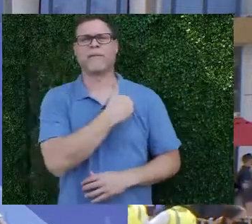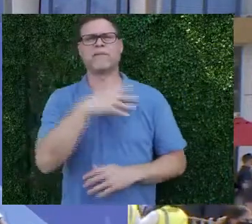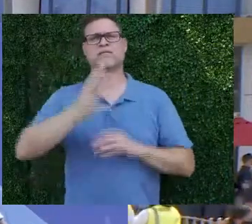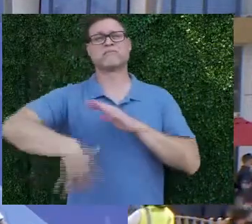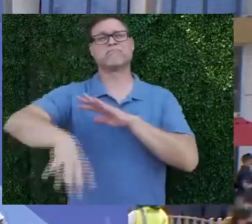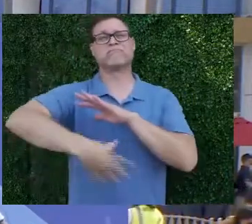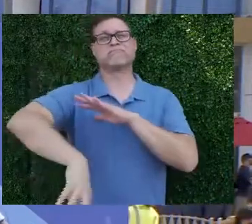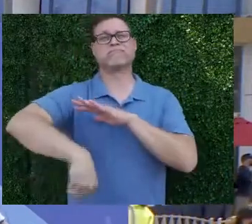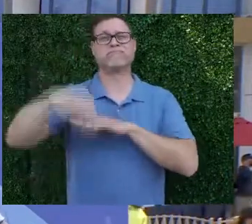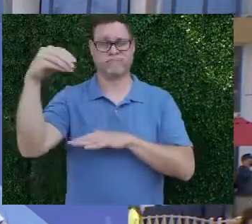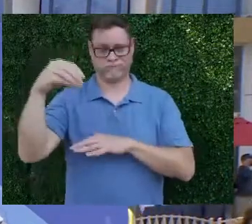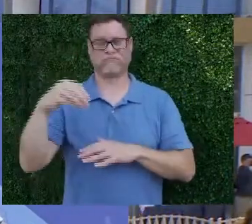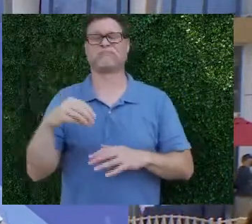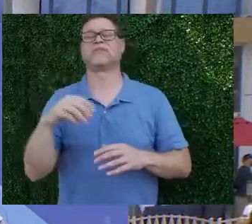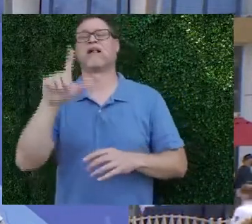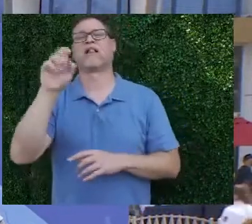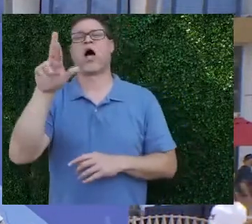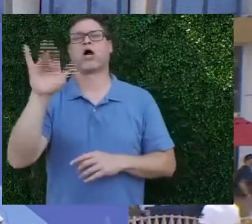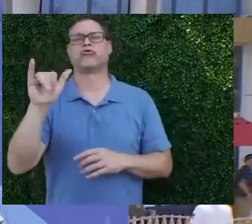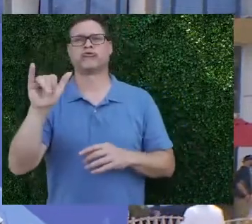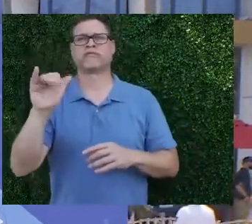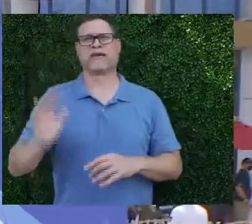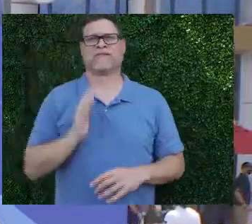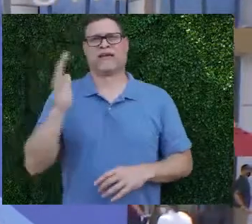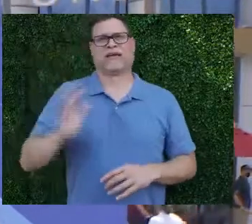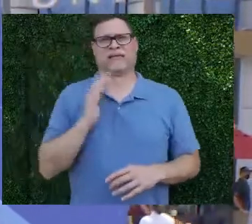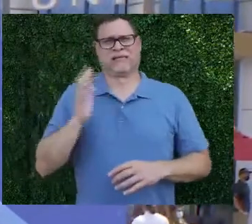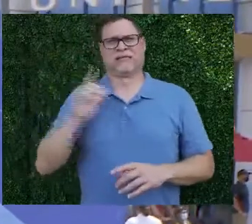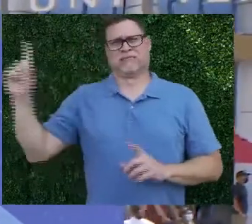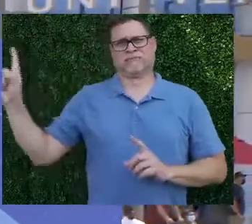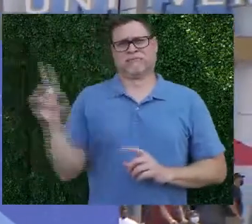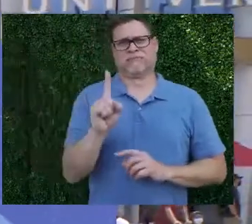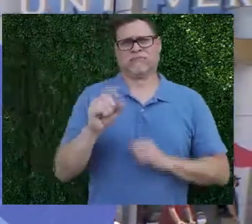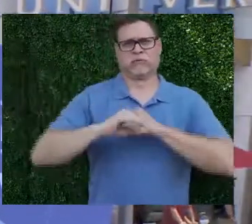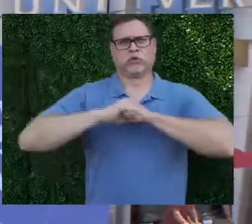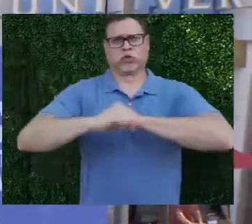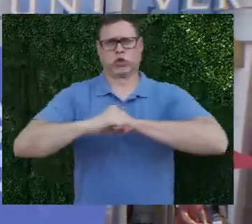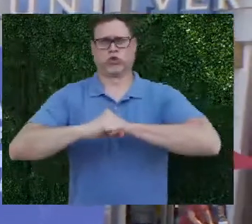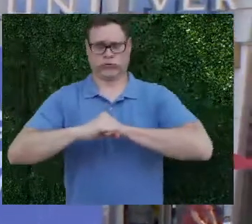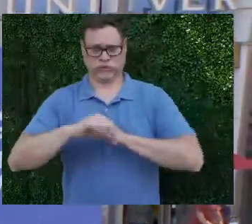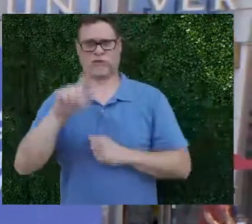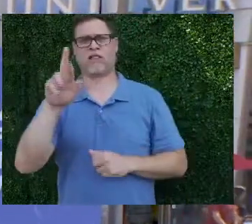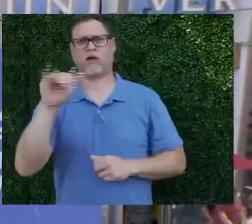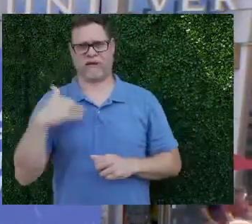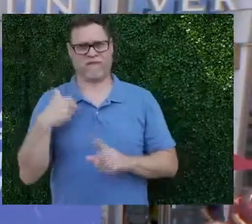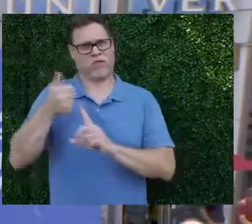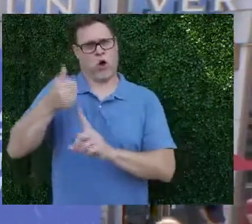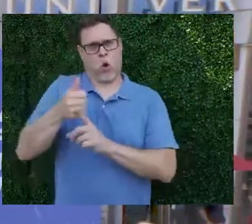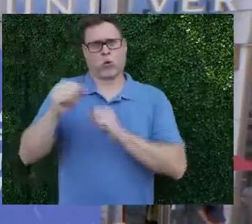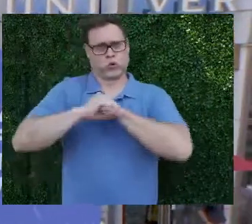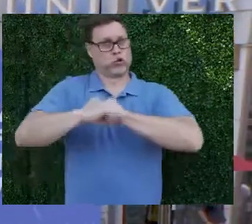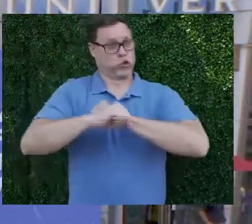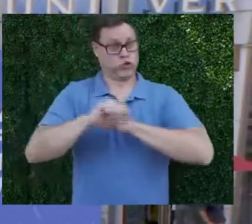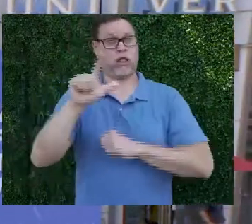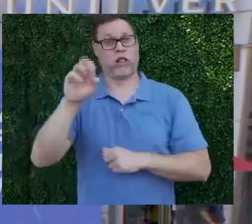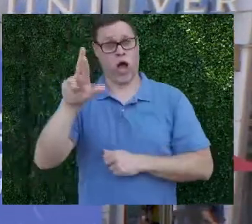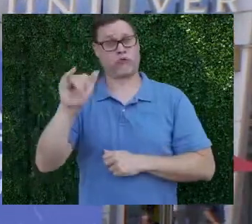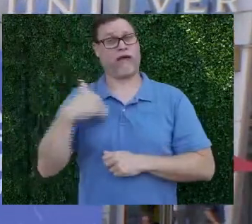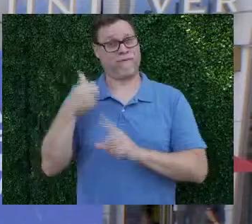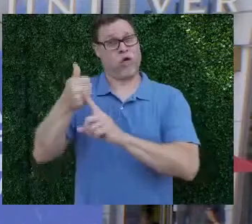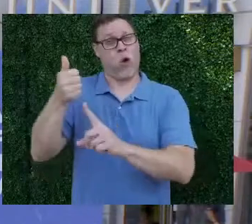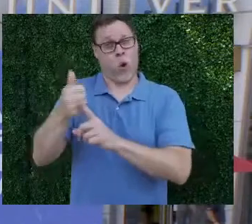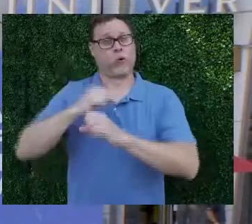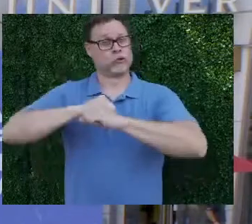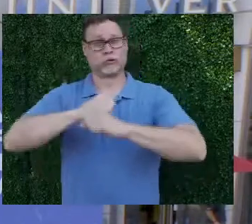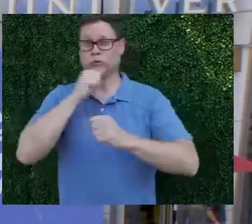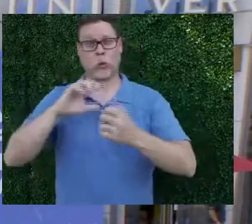lottery here to make sure of that. And there's a fancy guy from security at the lottery. They have their own security at the lottery, so don't mess